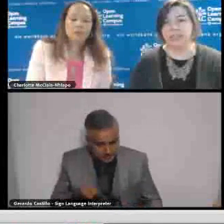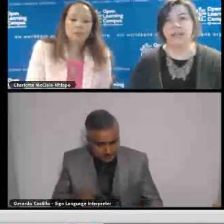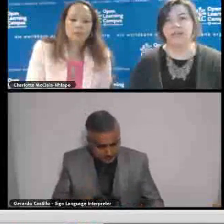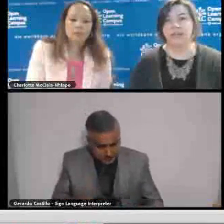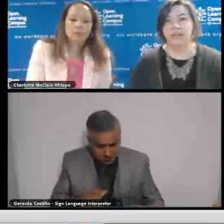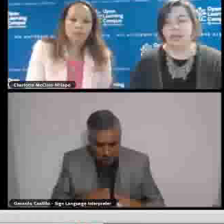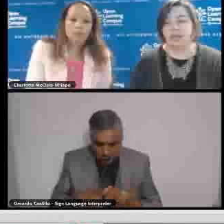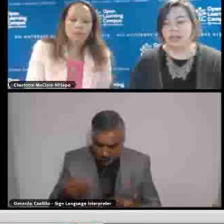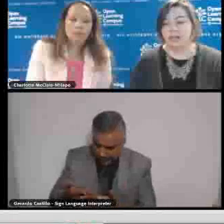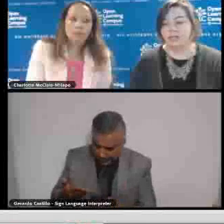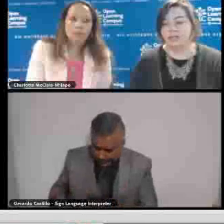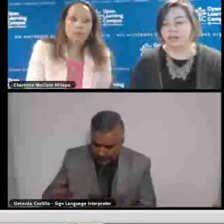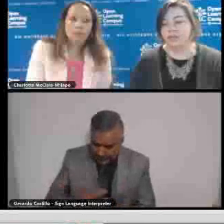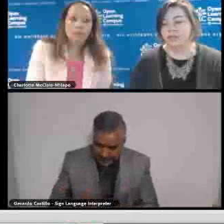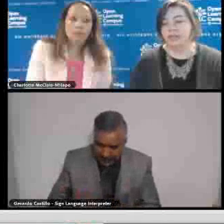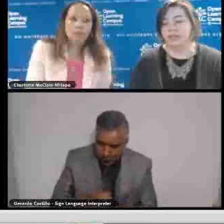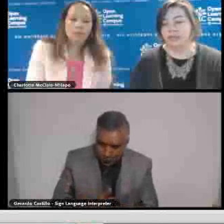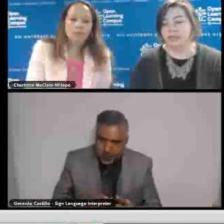gathering from